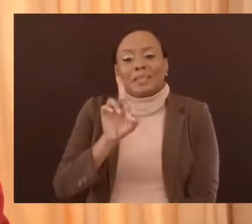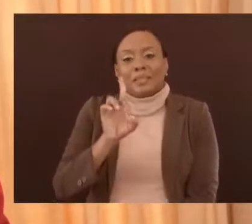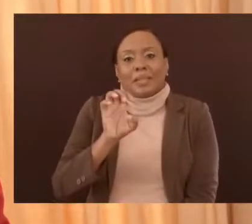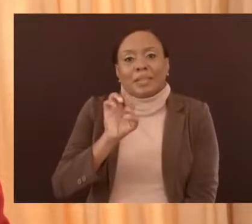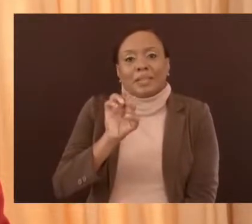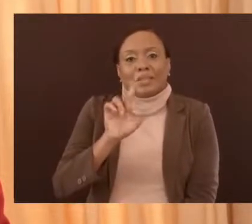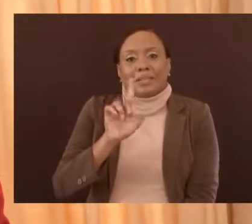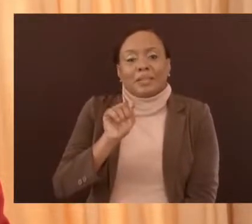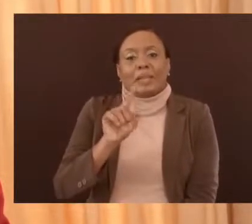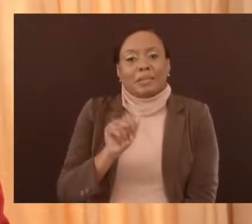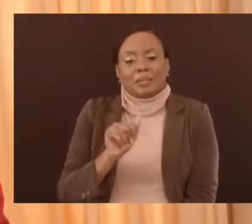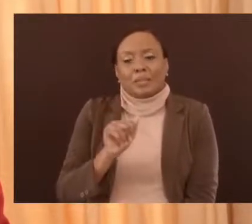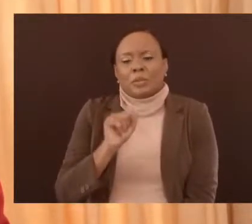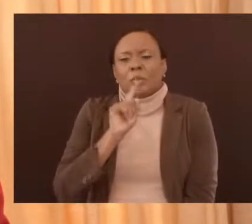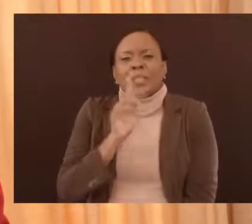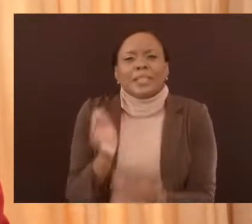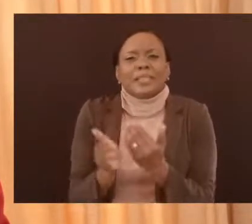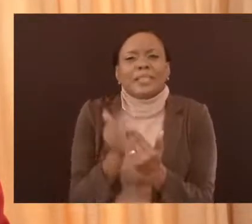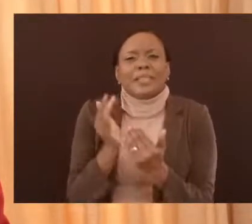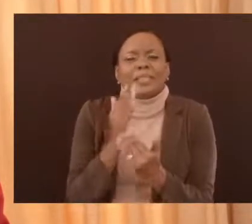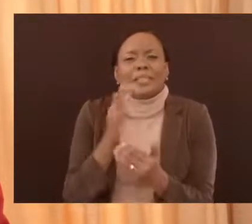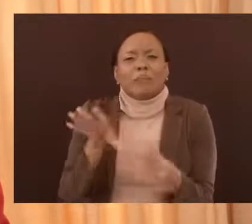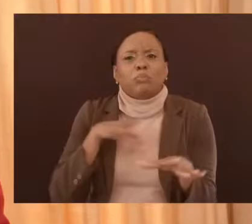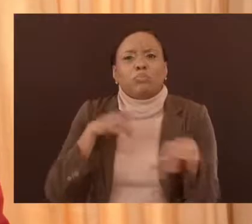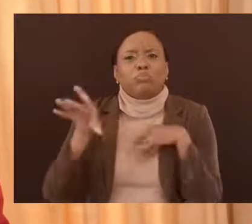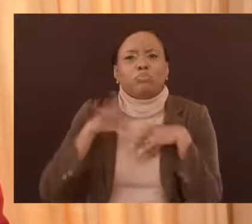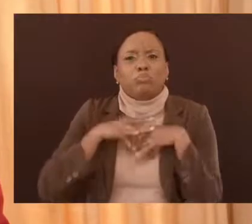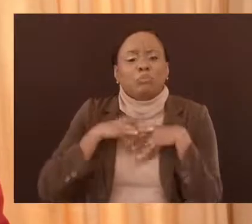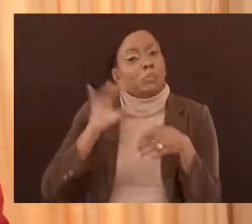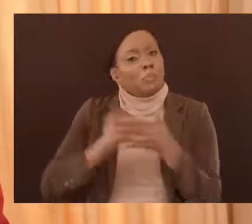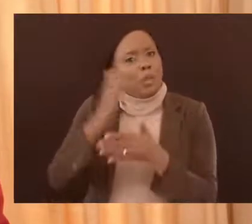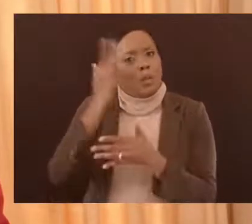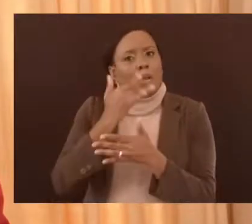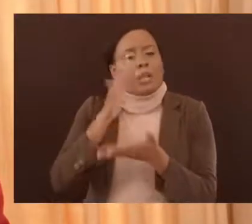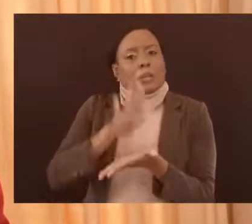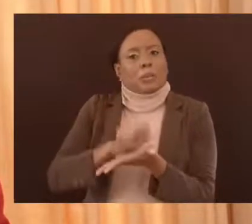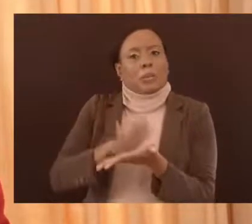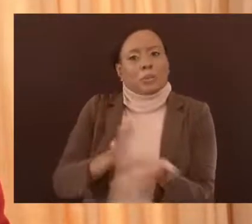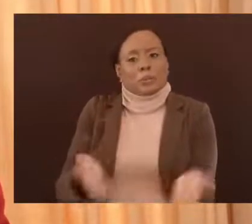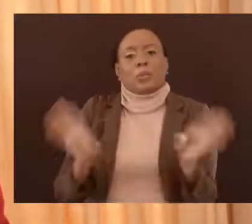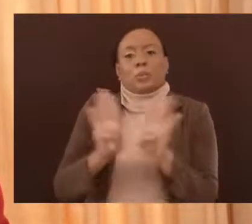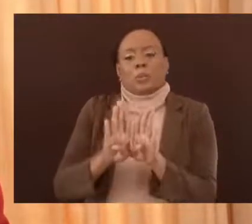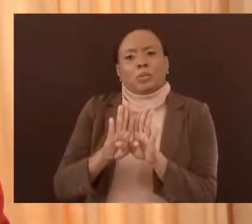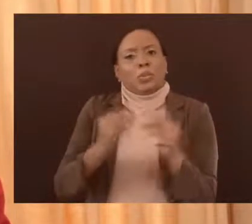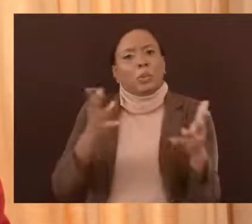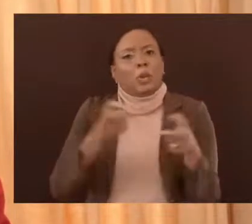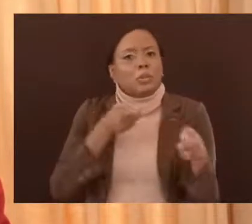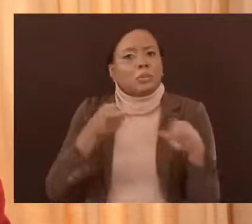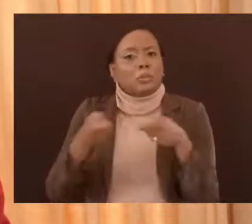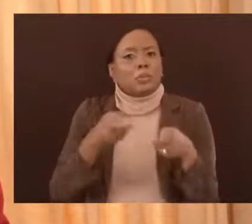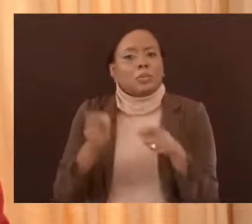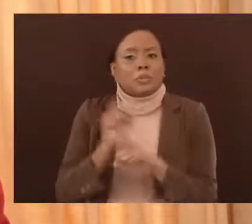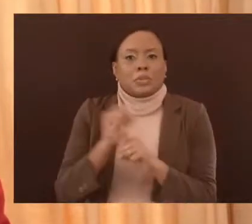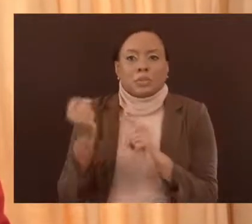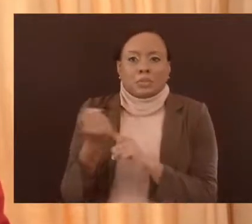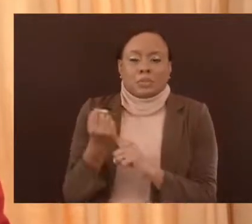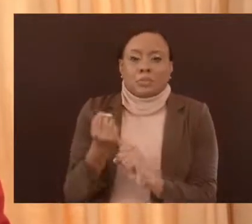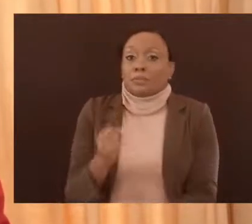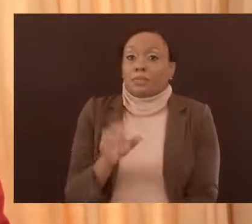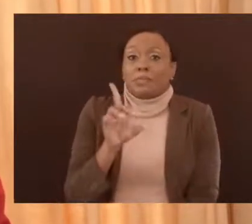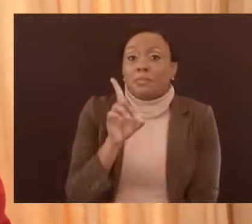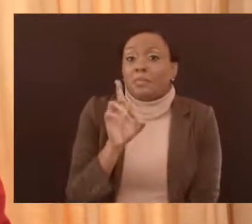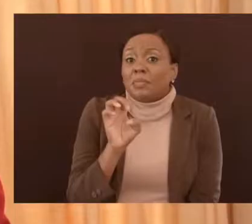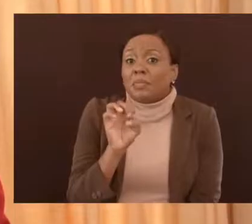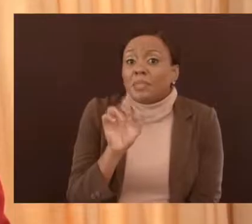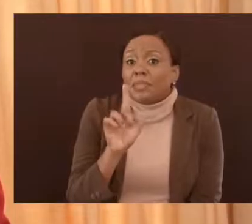last week to close our schools until we could better manage the situation. Simply put, Delta is not playing,